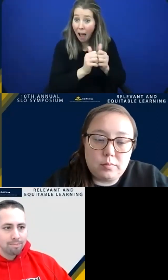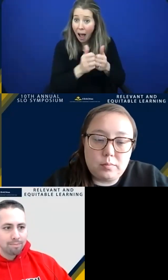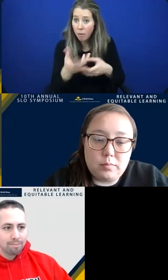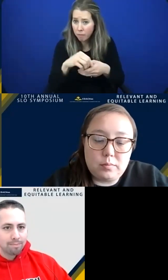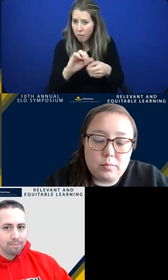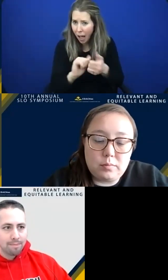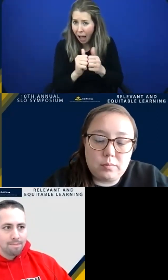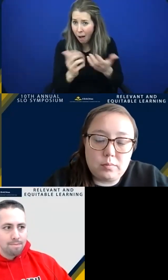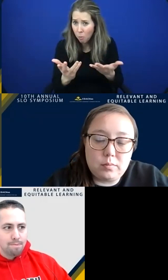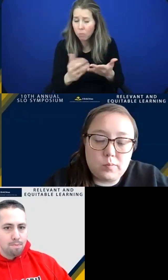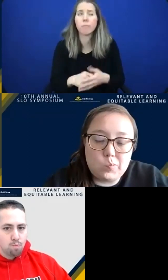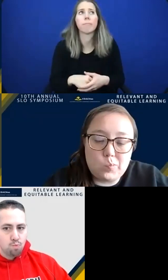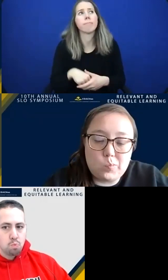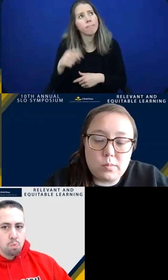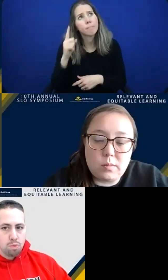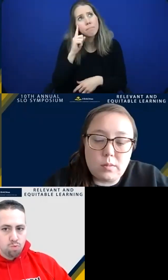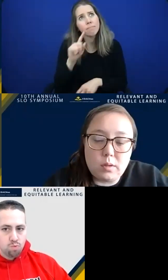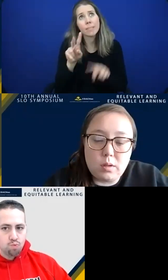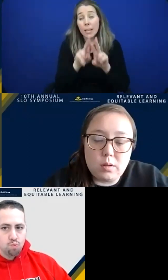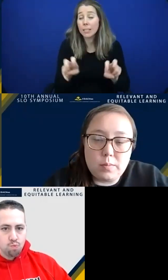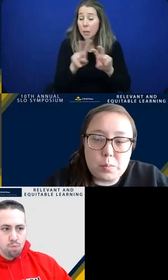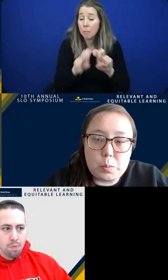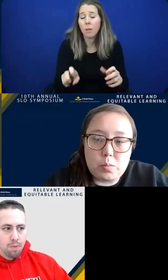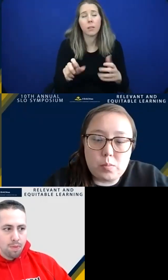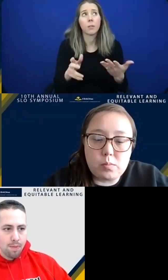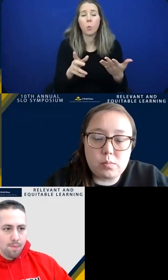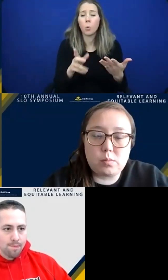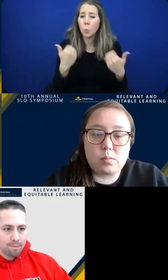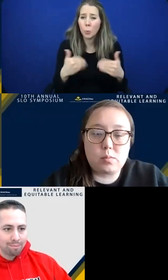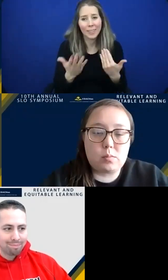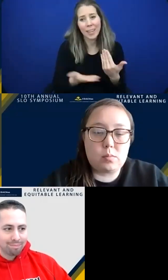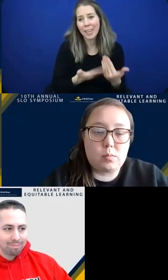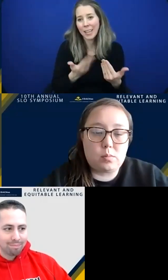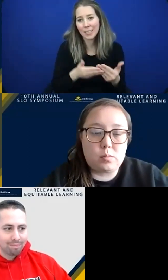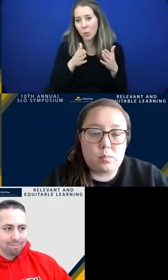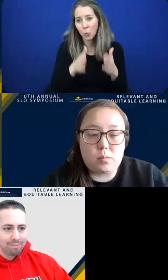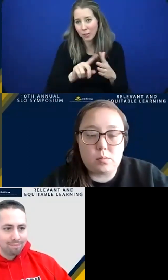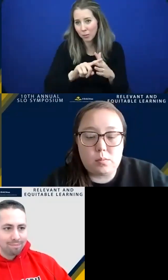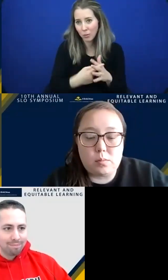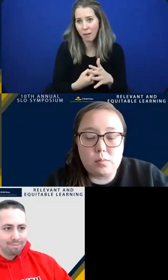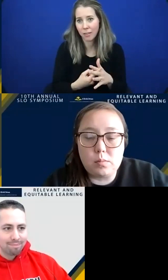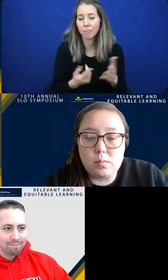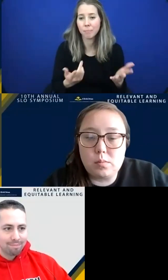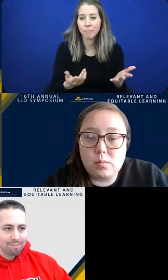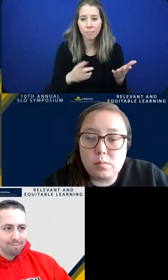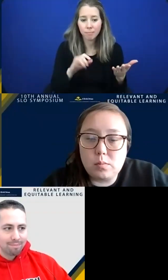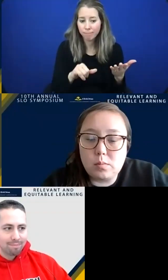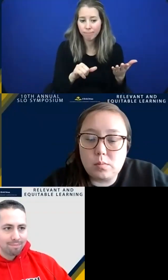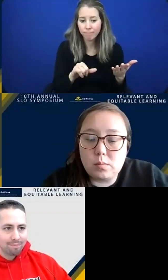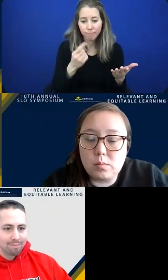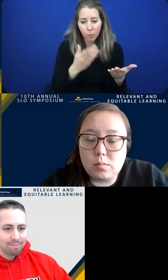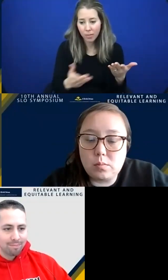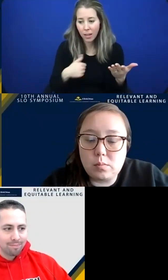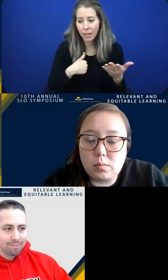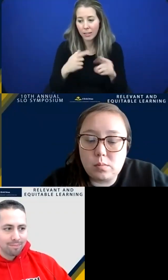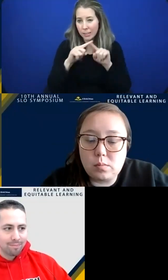to that point, I think assessment is such an easy way to get started. And that's one of the things that I like to